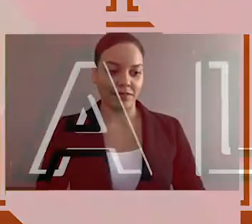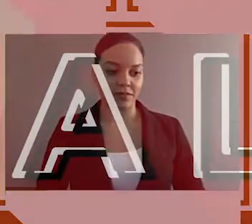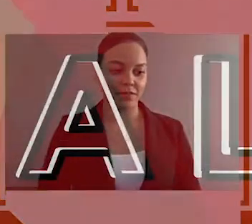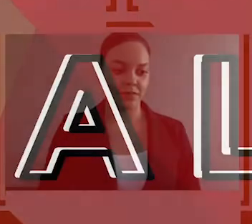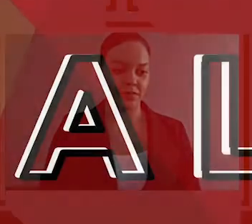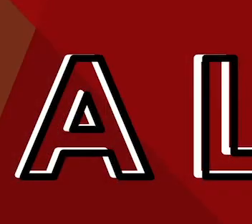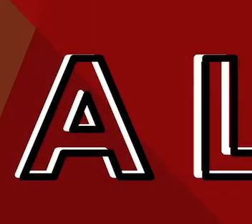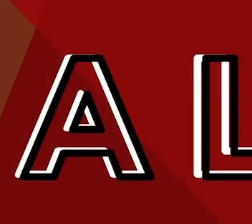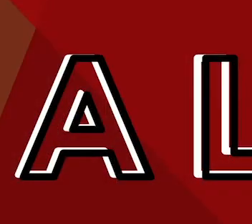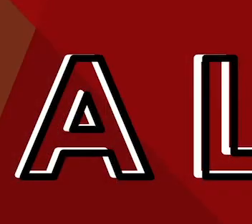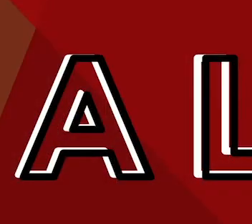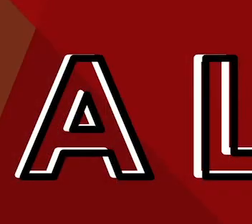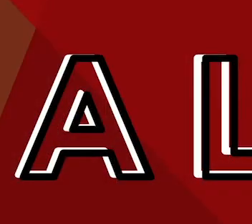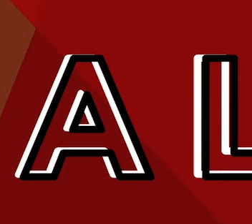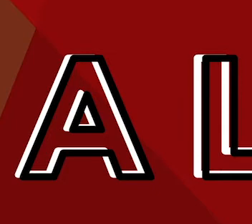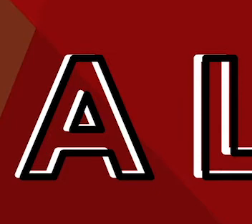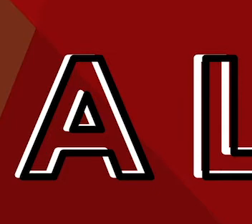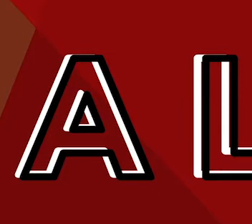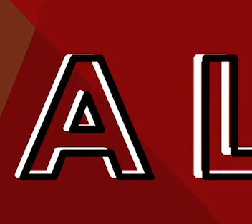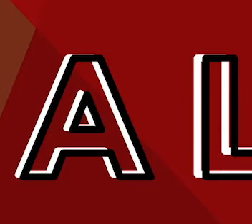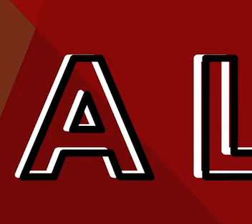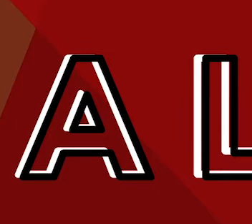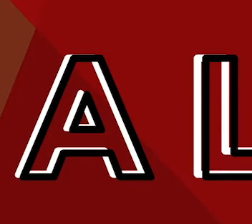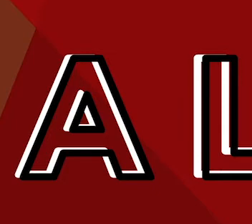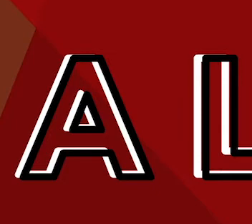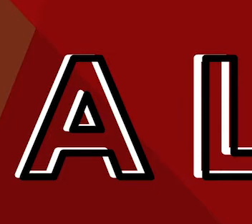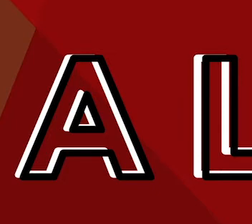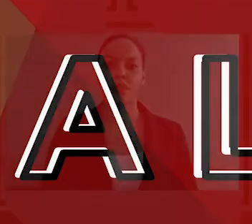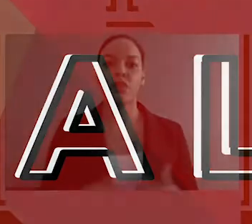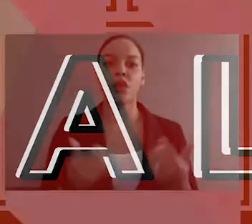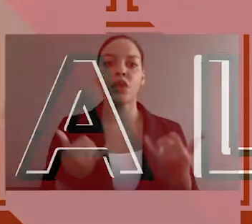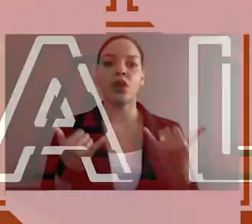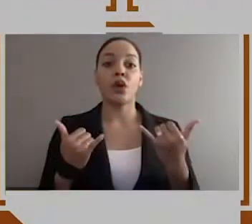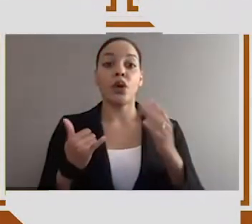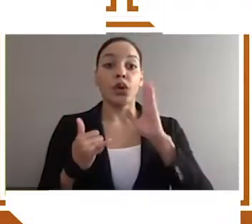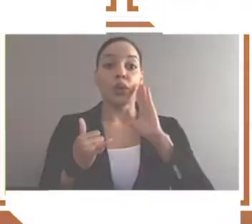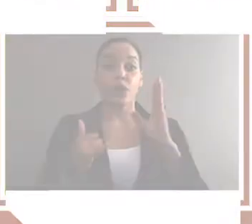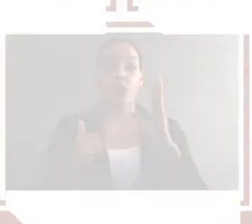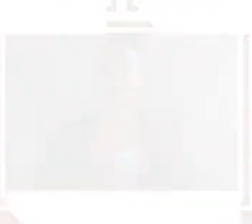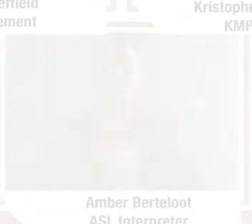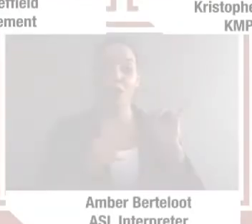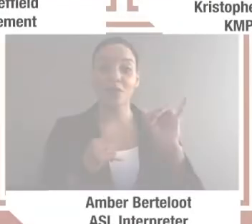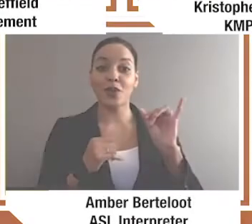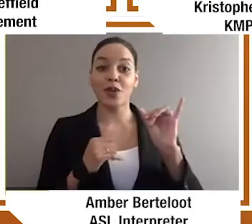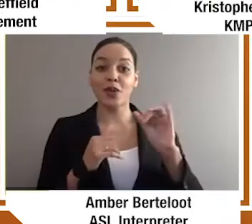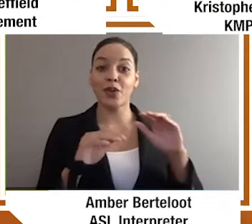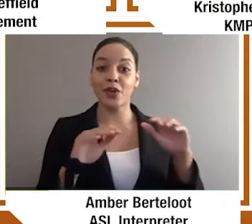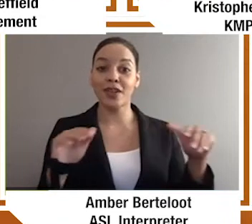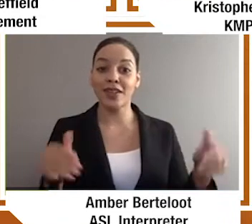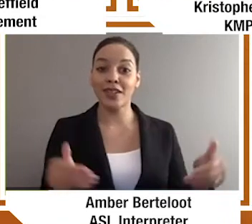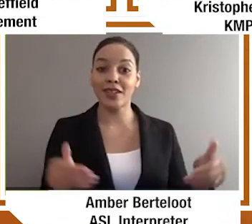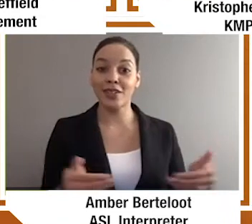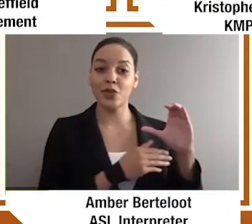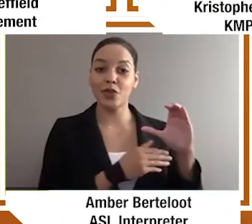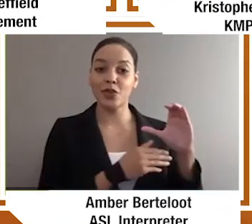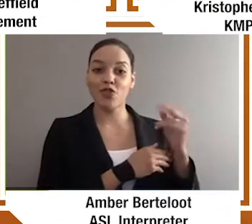great transition, and we're going to get to learn more about one of our guests. I'm looking at you, Kristopher. So we're going to get to learn a